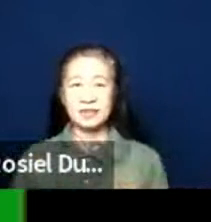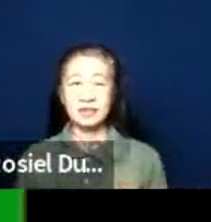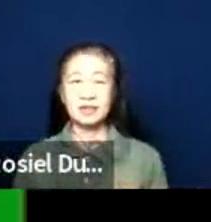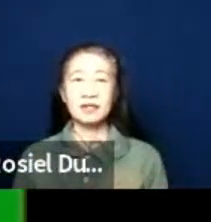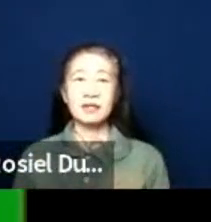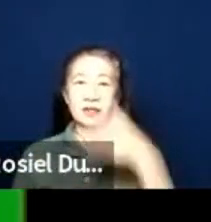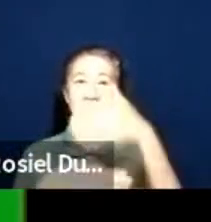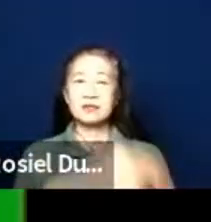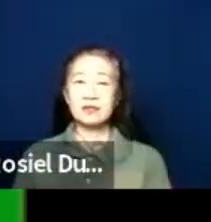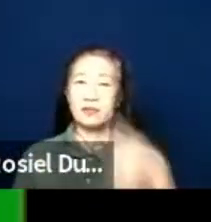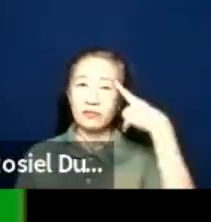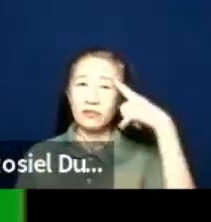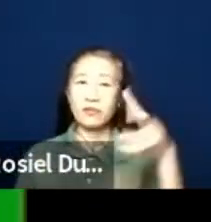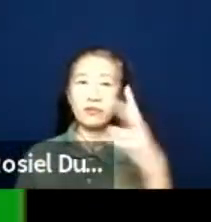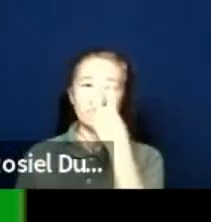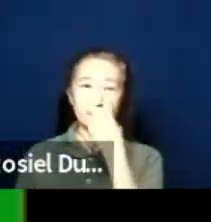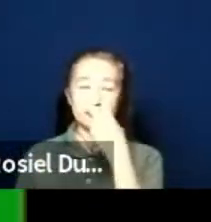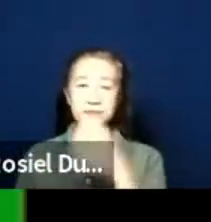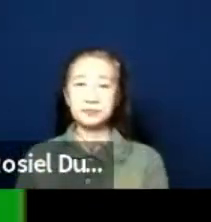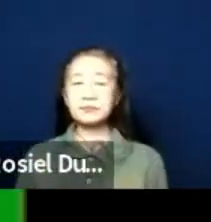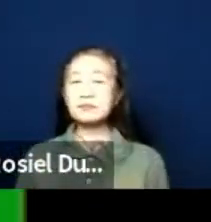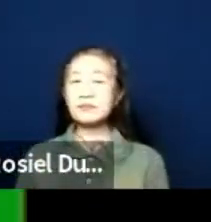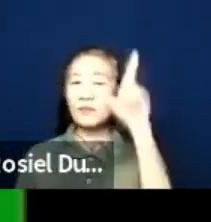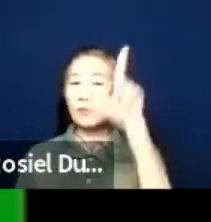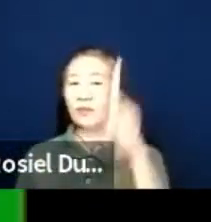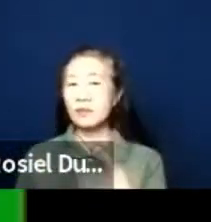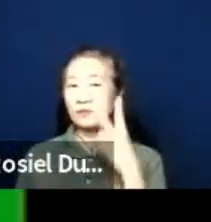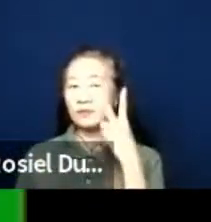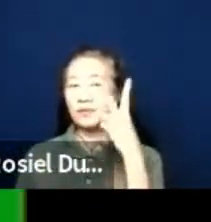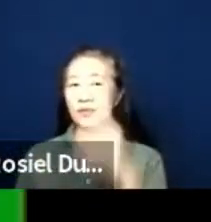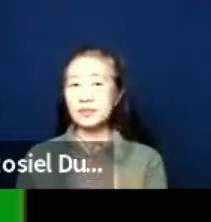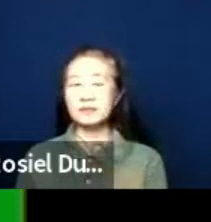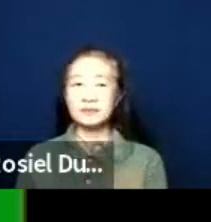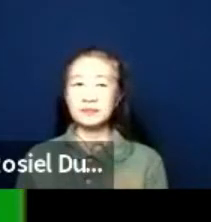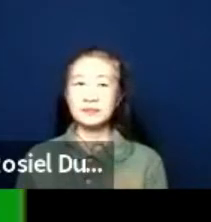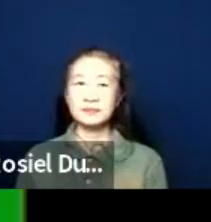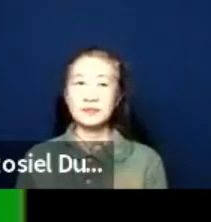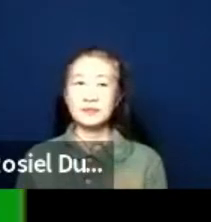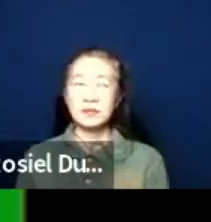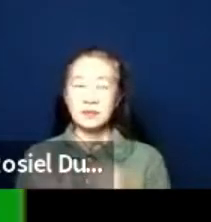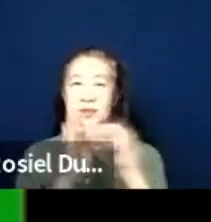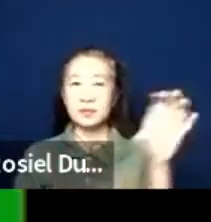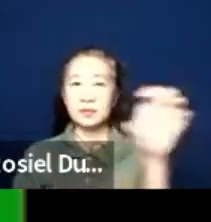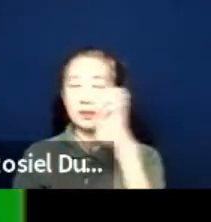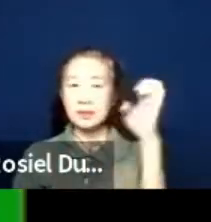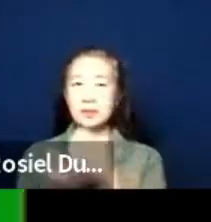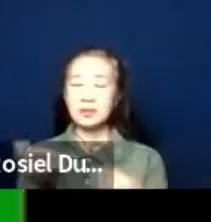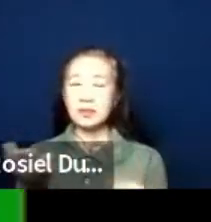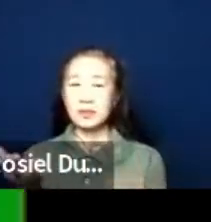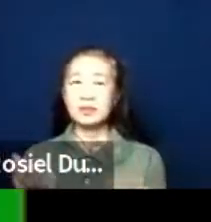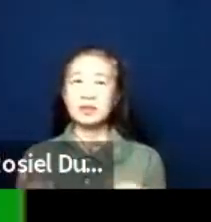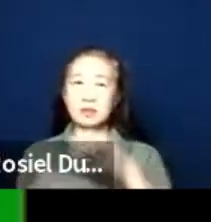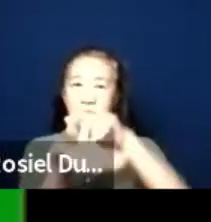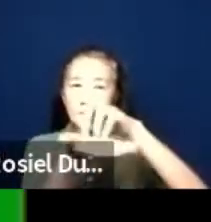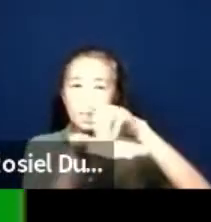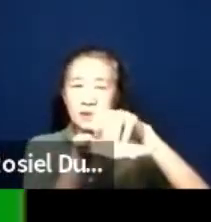Next, tips for people who are blind or have low vision. Mark emergency supplies with braille labels